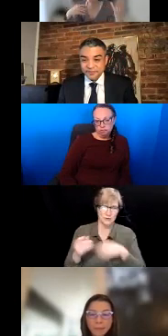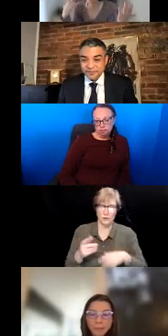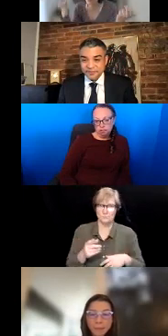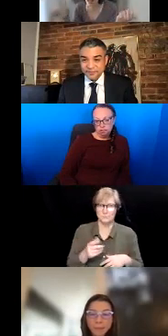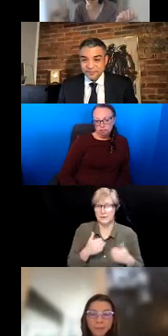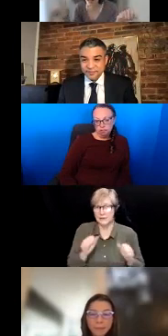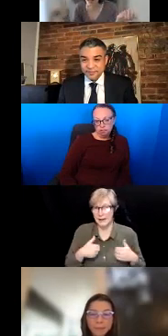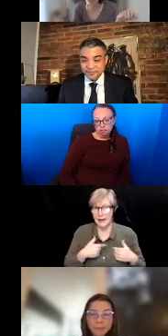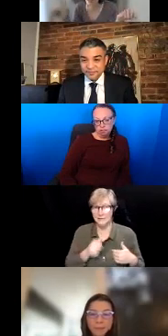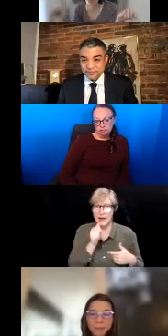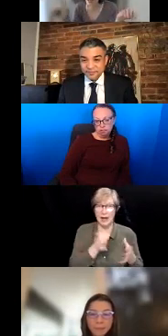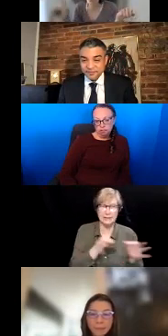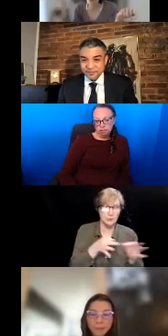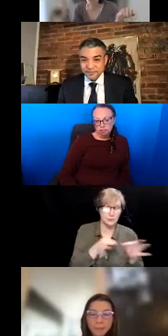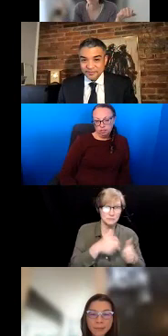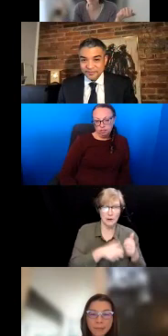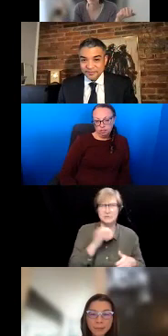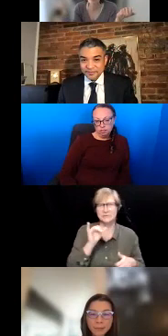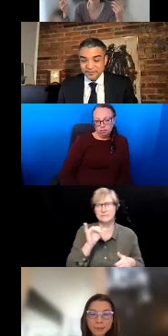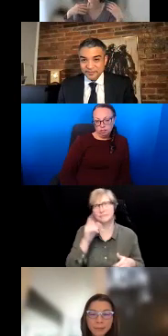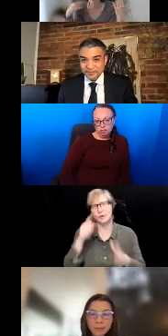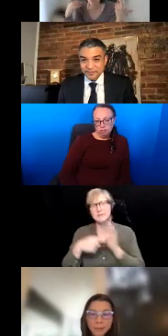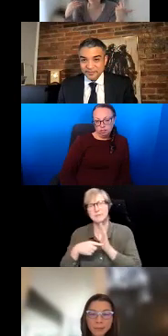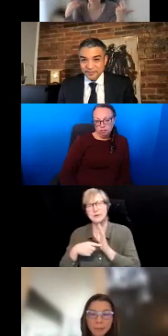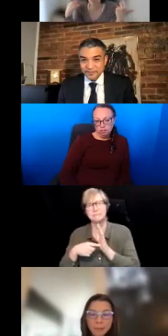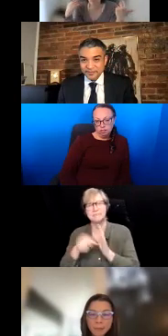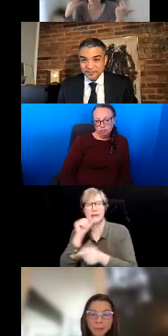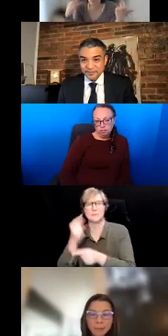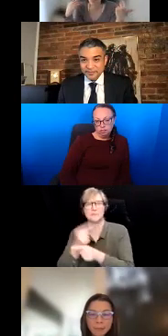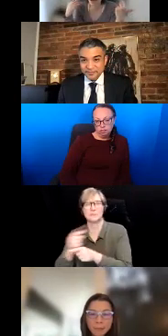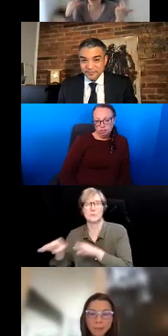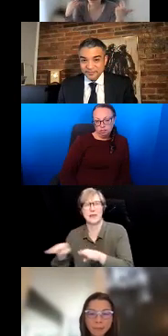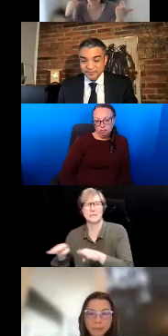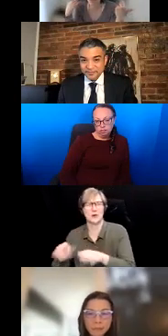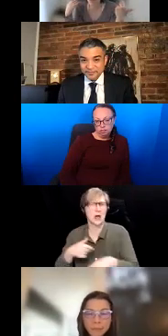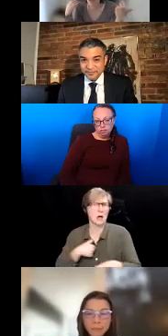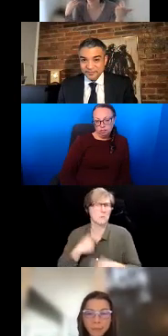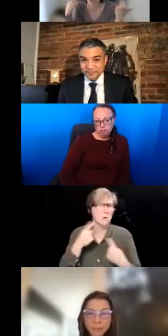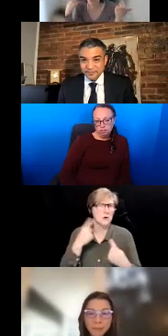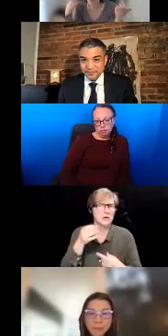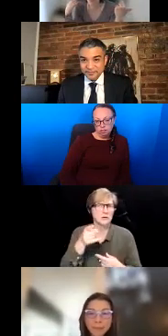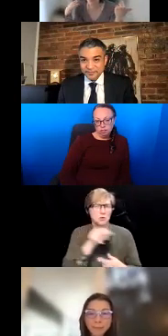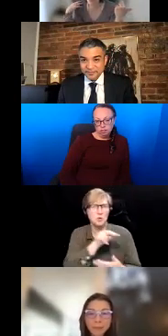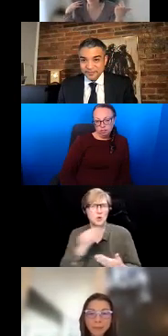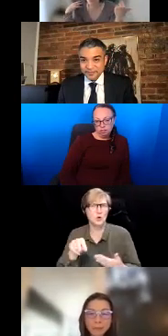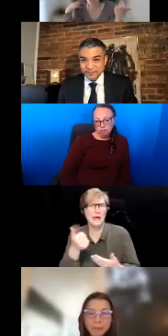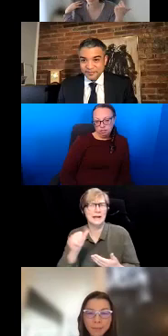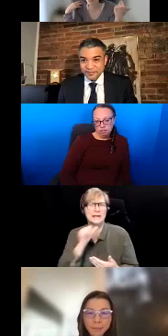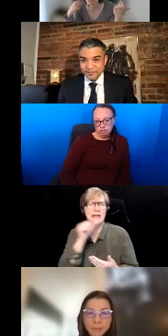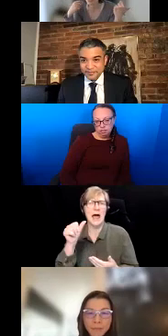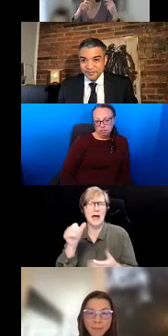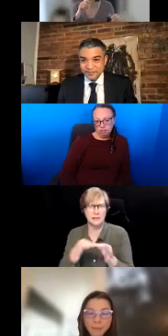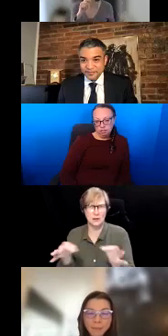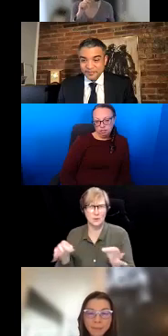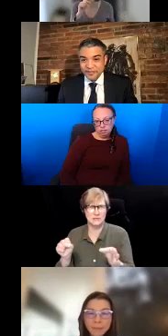like, you know, inappropriate behavior and that type of thing, I wonder if you guys noticed or looked at all about any non-linguistic benefits to the